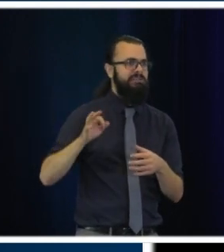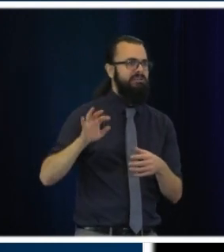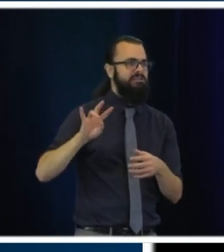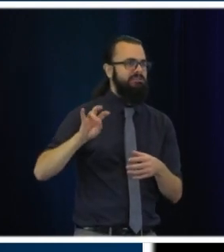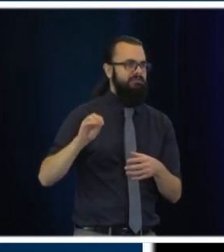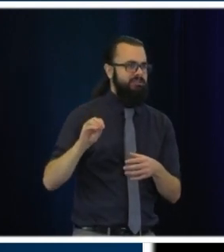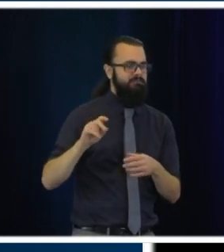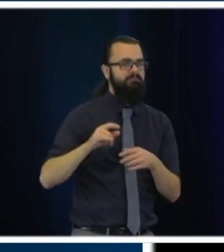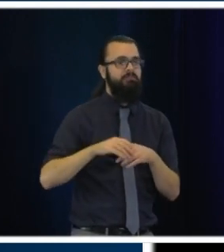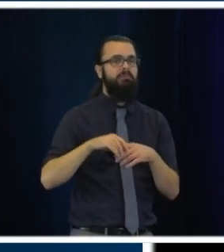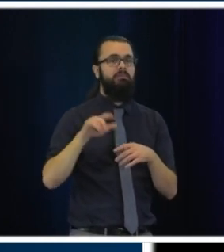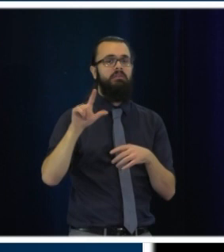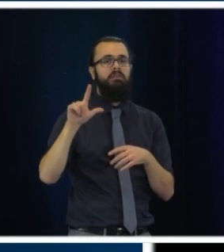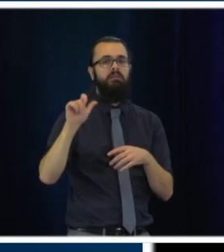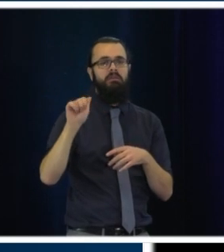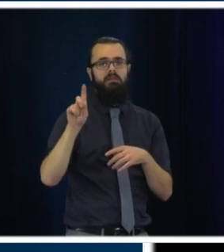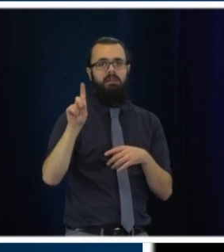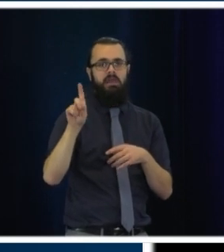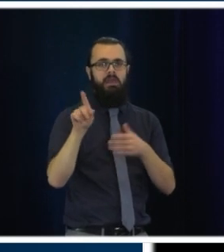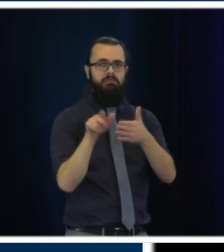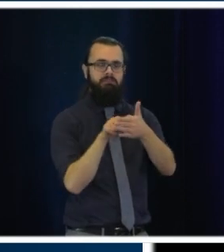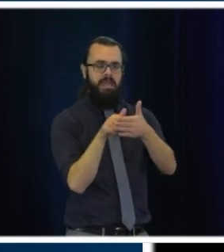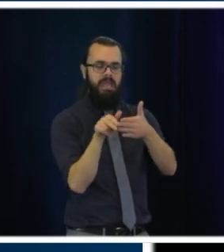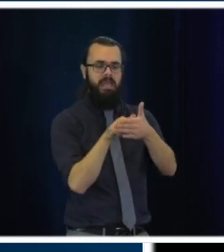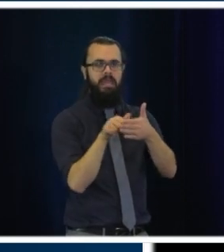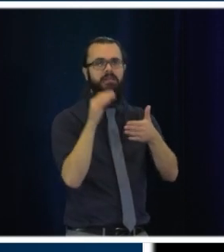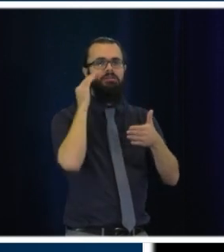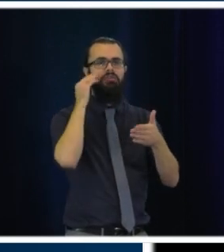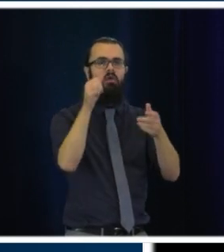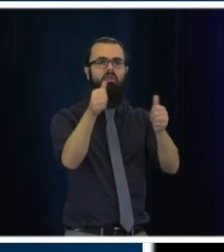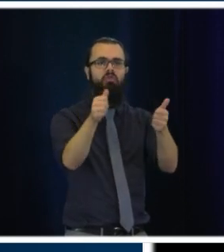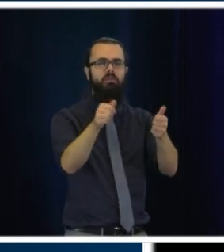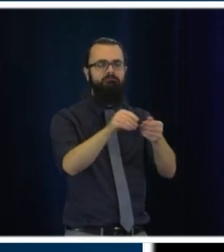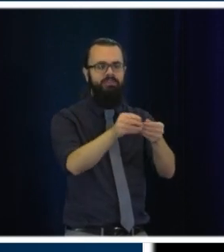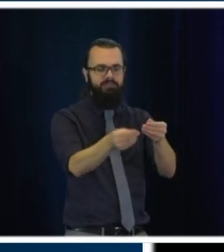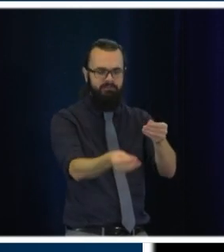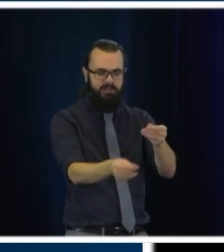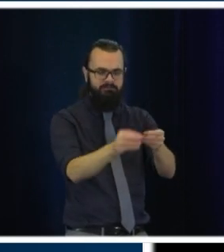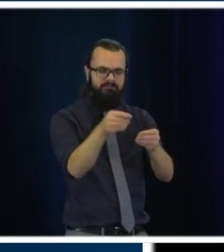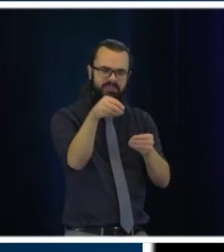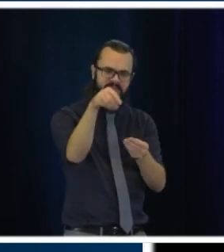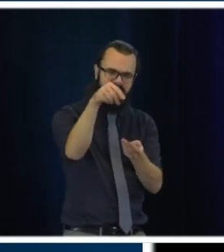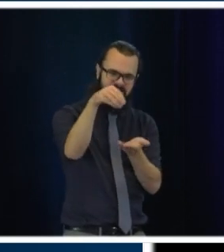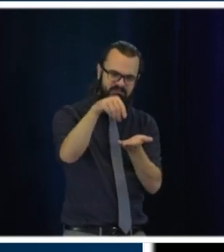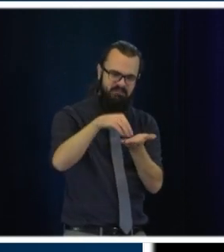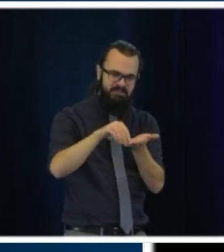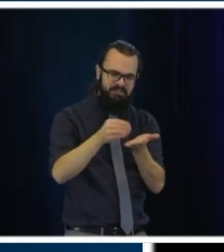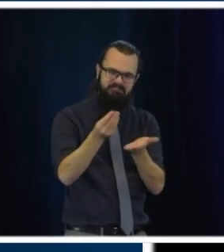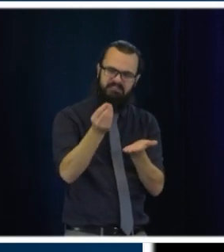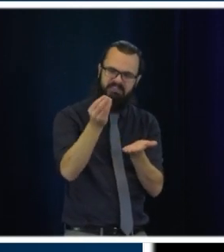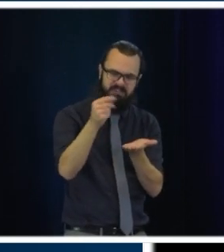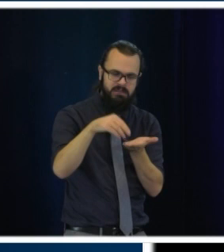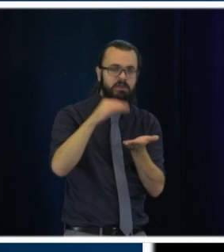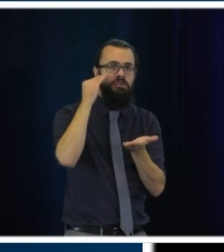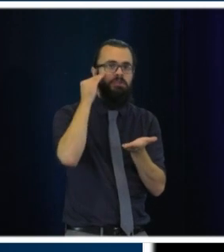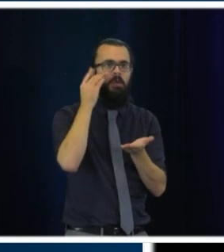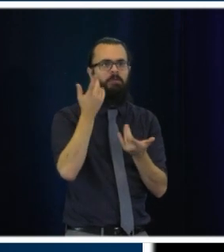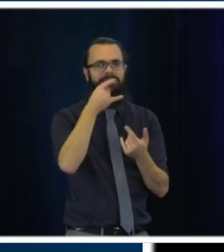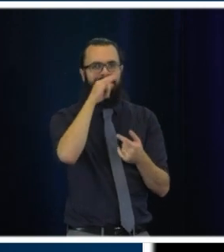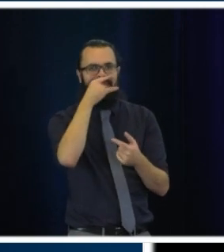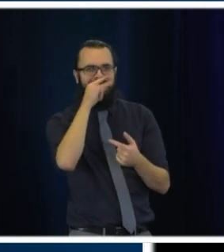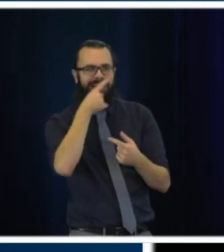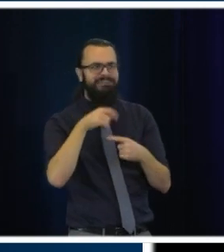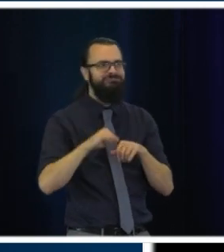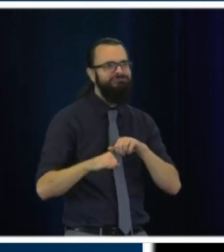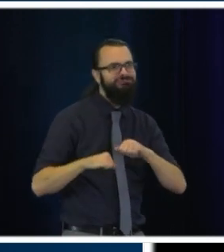paint chips and you have little kids in that same home and they're crawling or they're